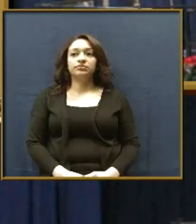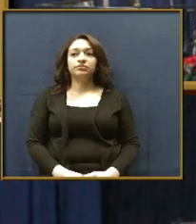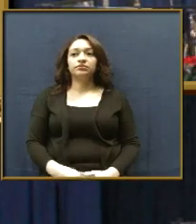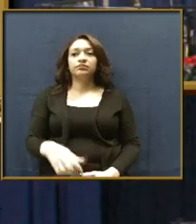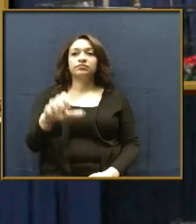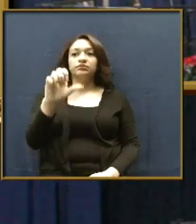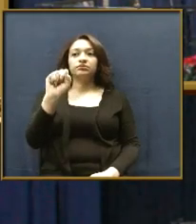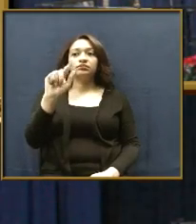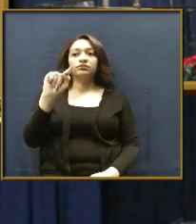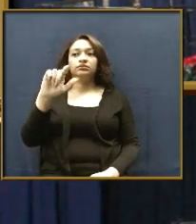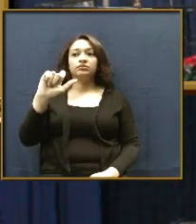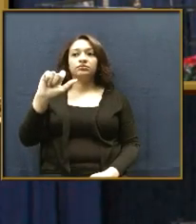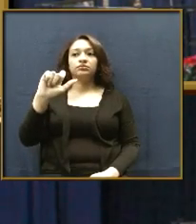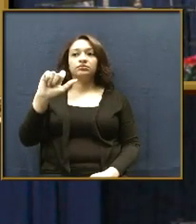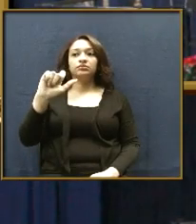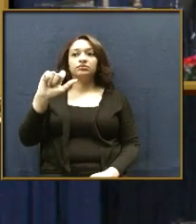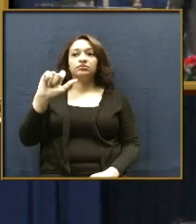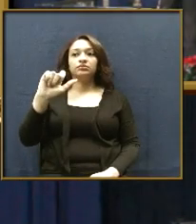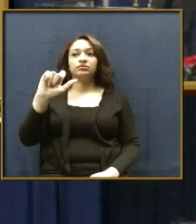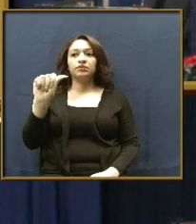Stephanie Blair Madigan.